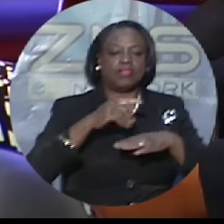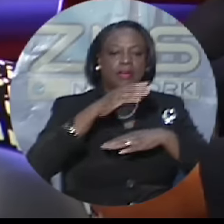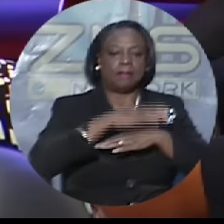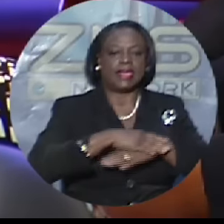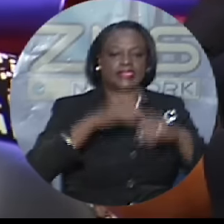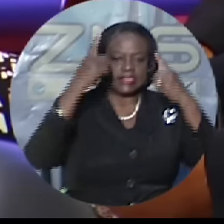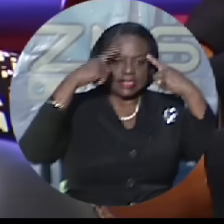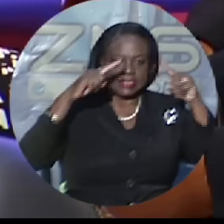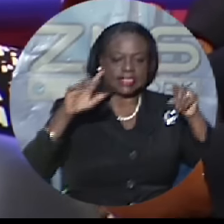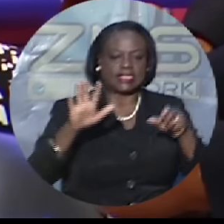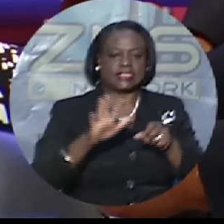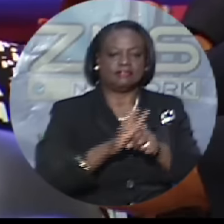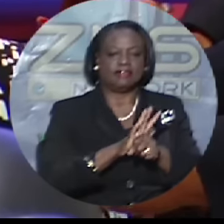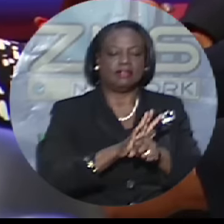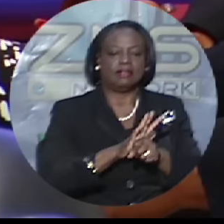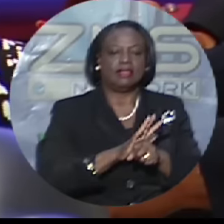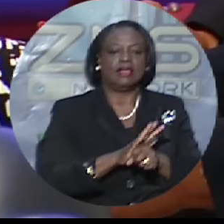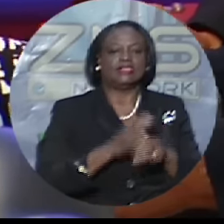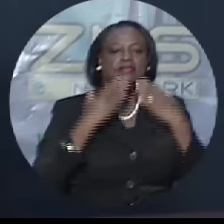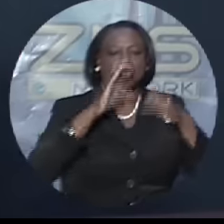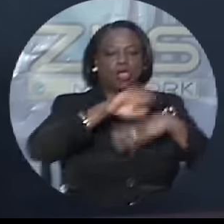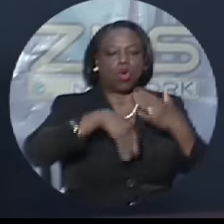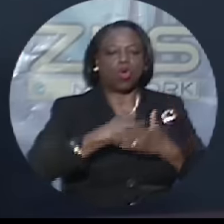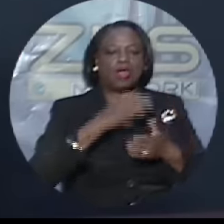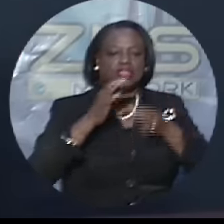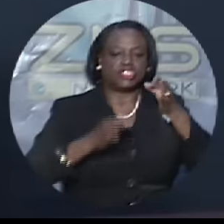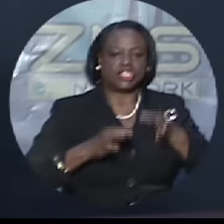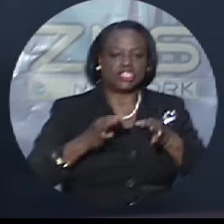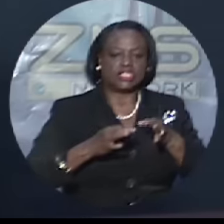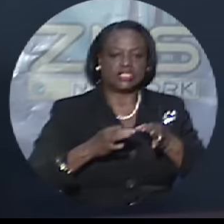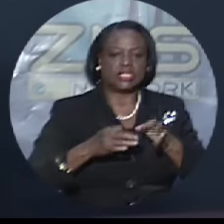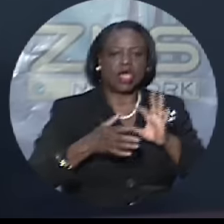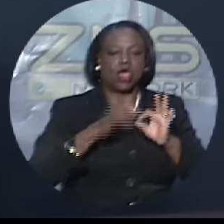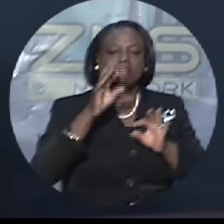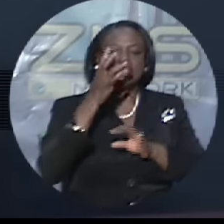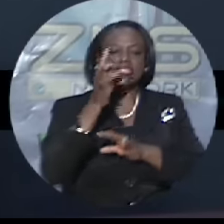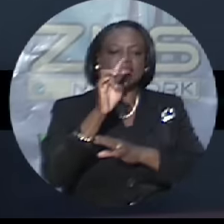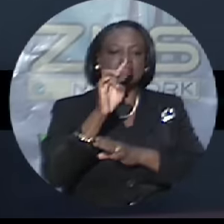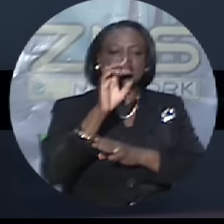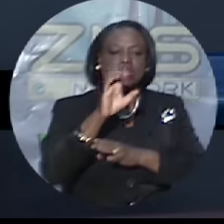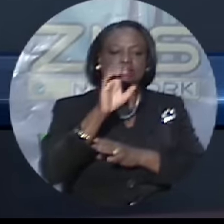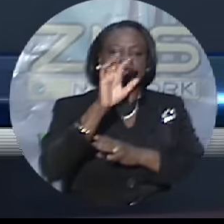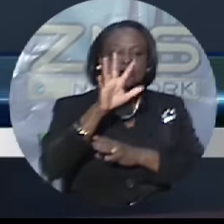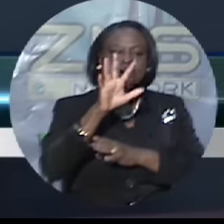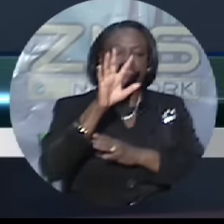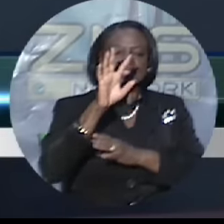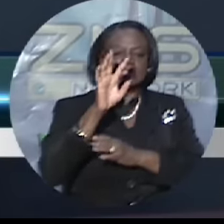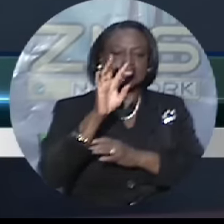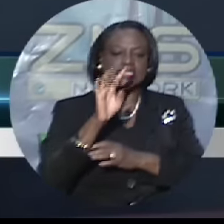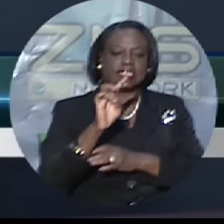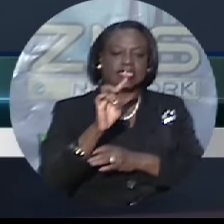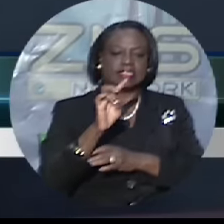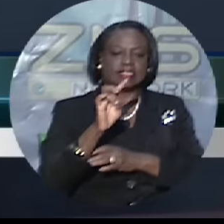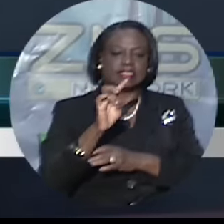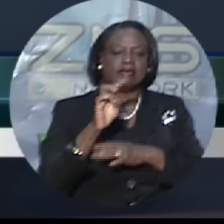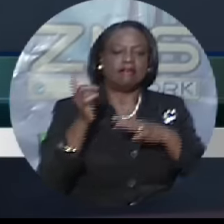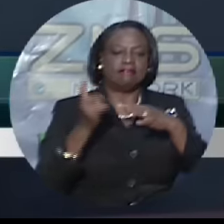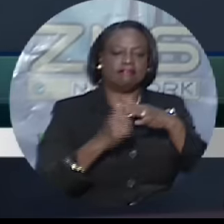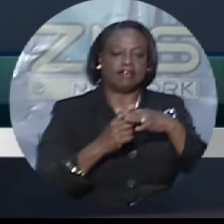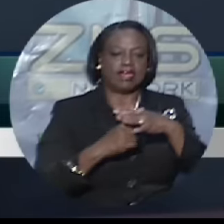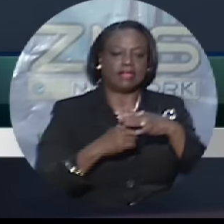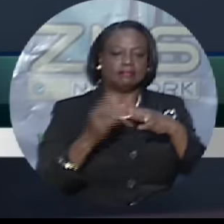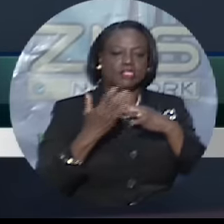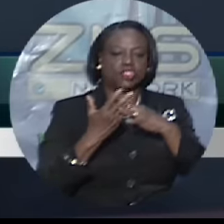all of the judges who served during her tenure. Of the 1,756 matters filed between those